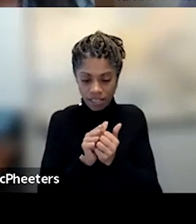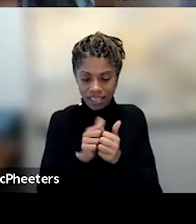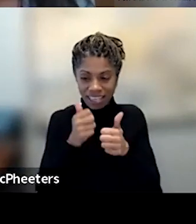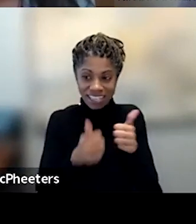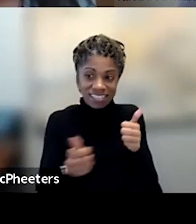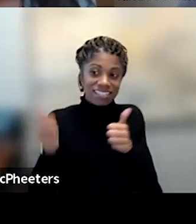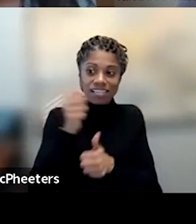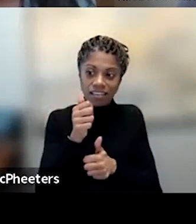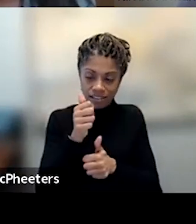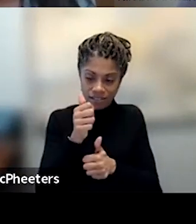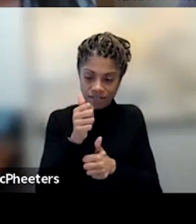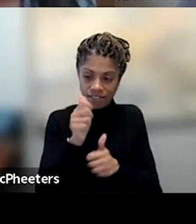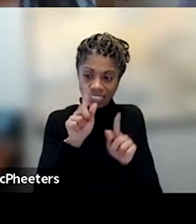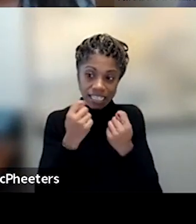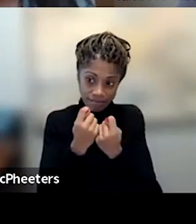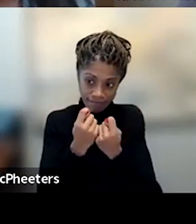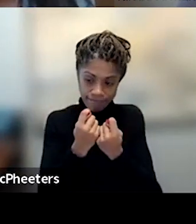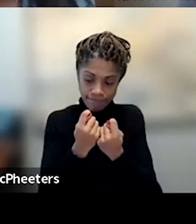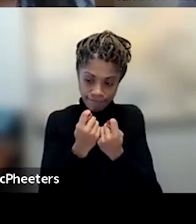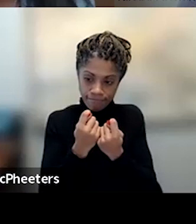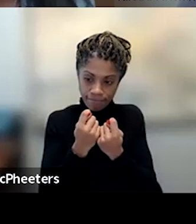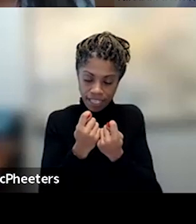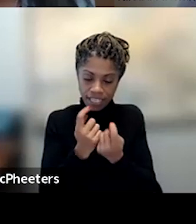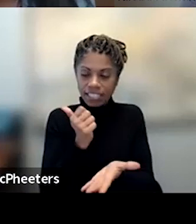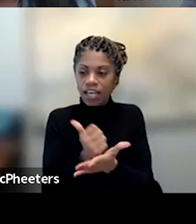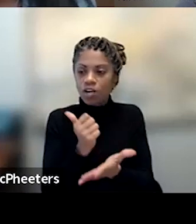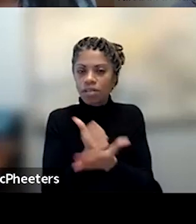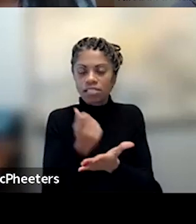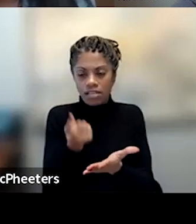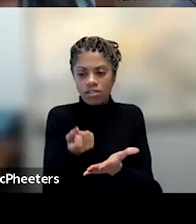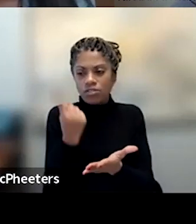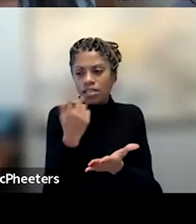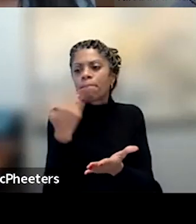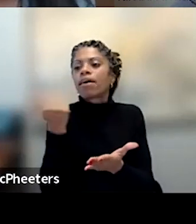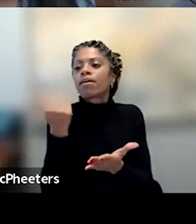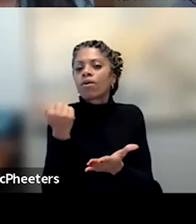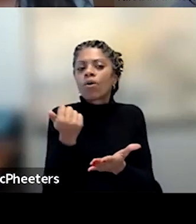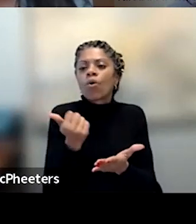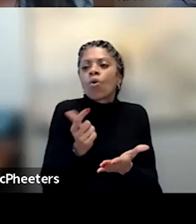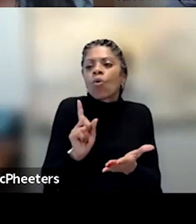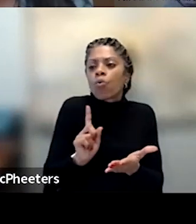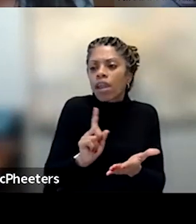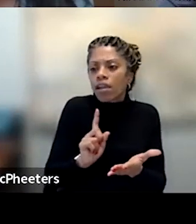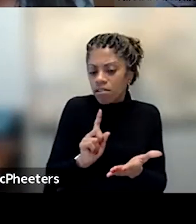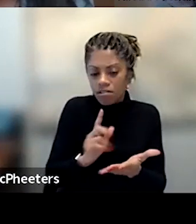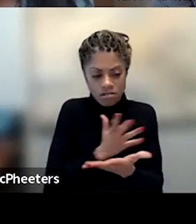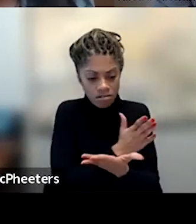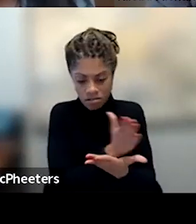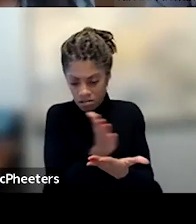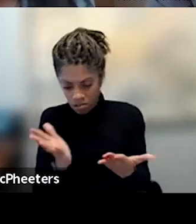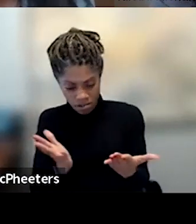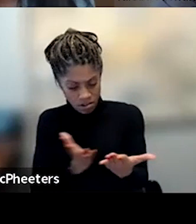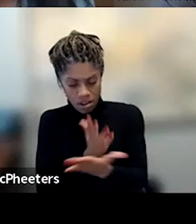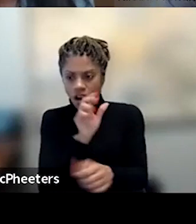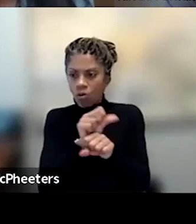foundation to help assess where we are in terms of operationalizing equity in our work. And it's been very, very valuable